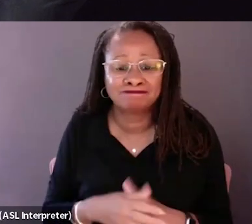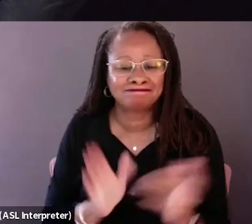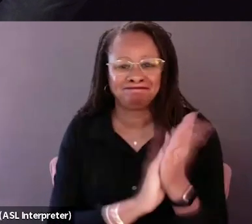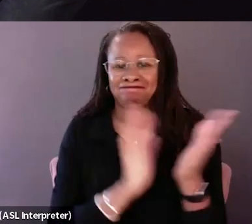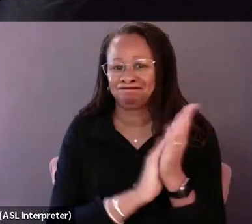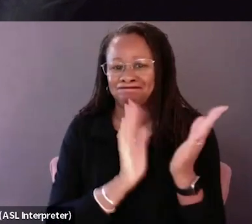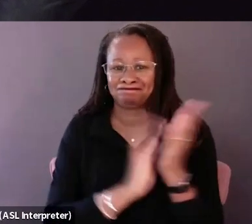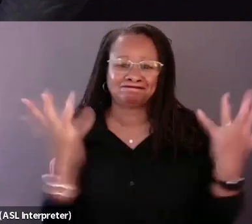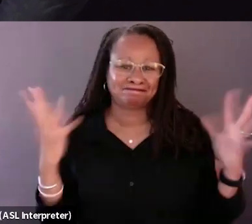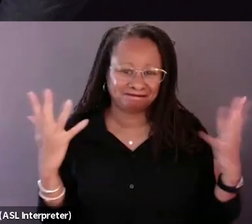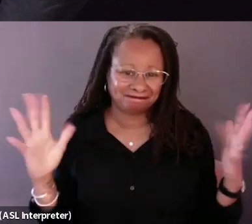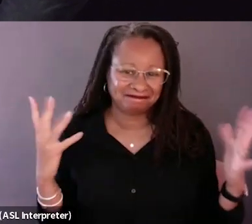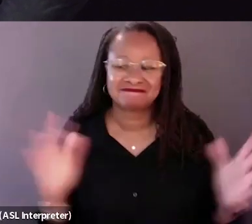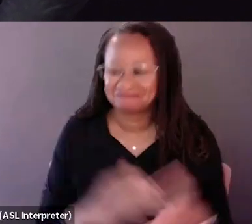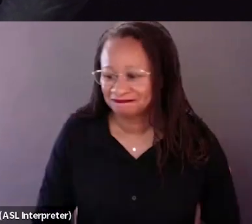absolutely.